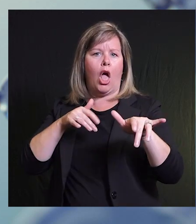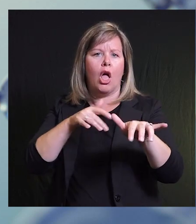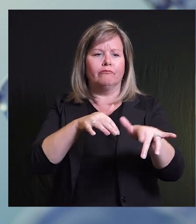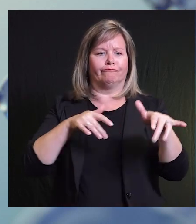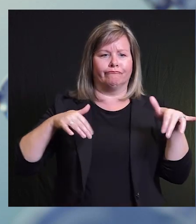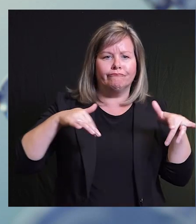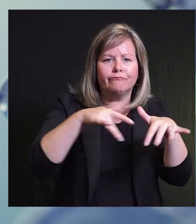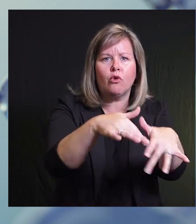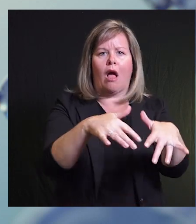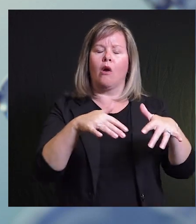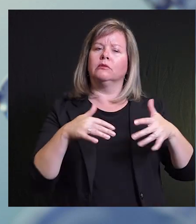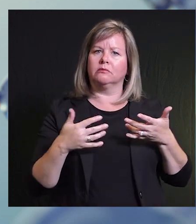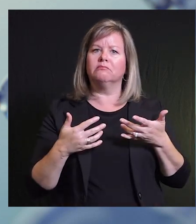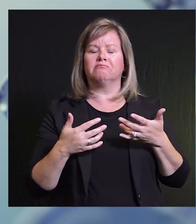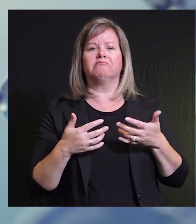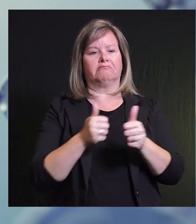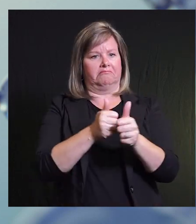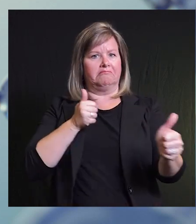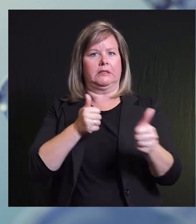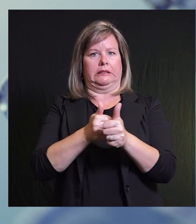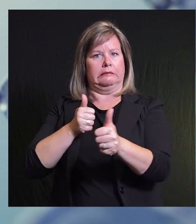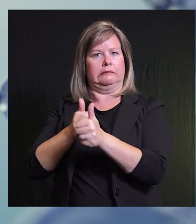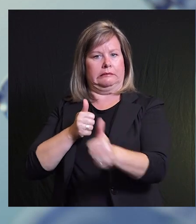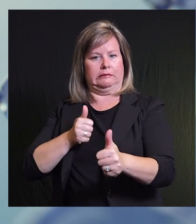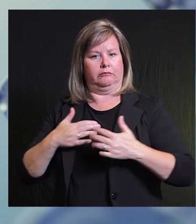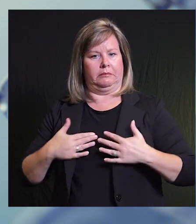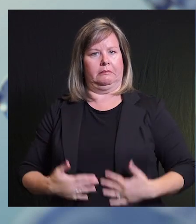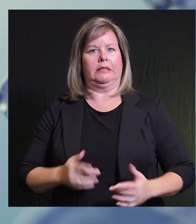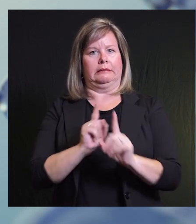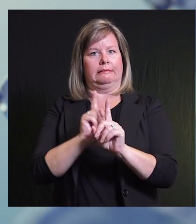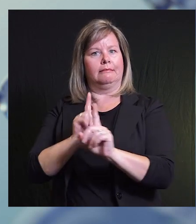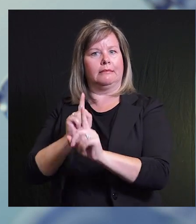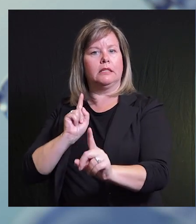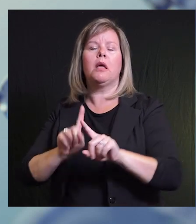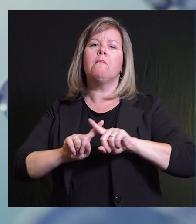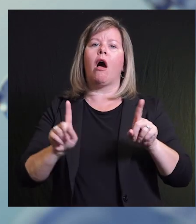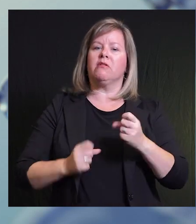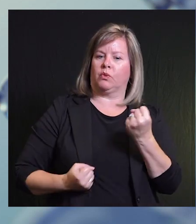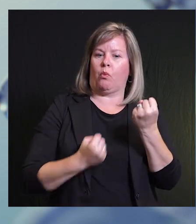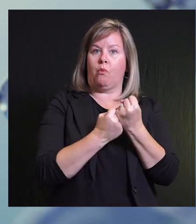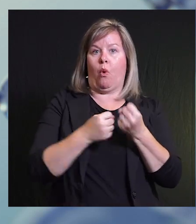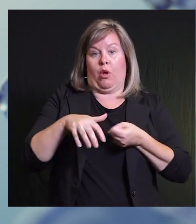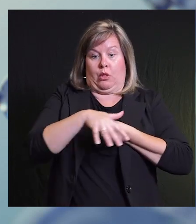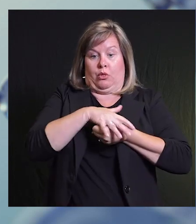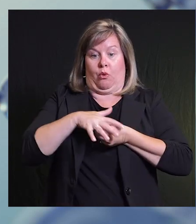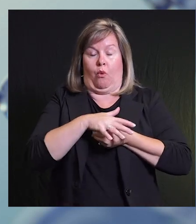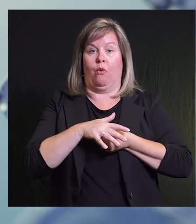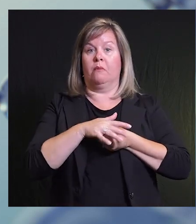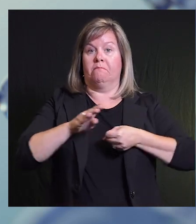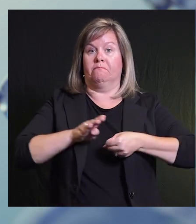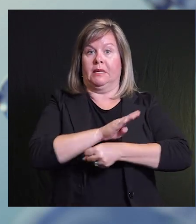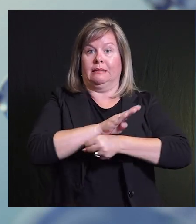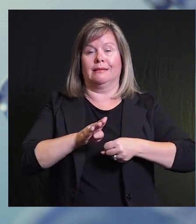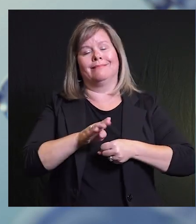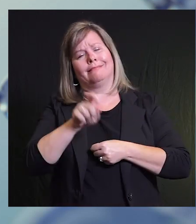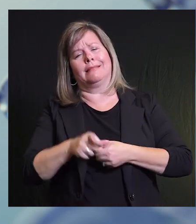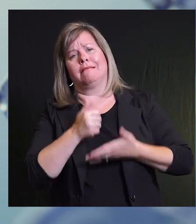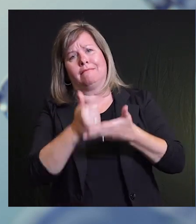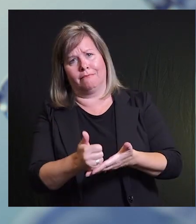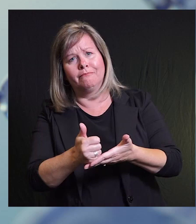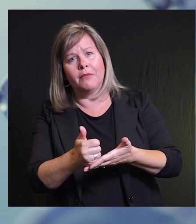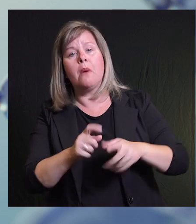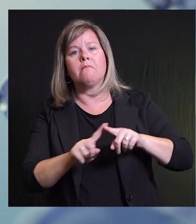social distance, and support our local businesses. They need our help, but we all need to do this in a smart, responsible